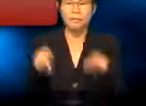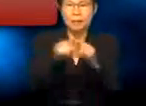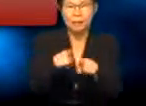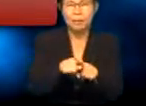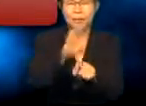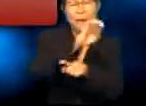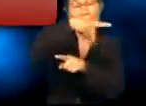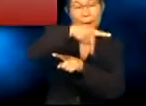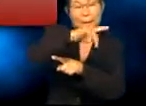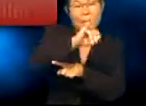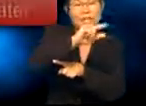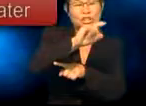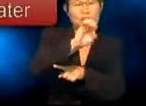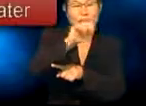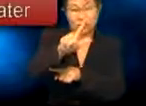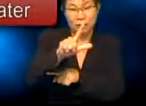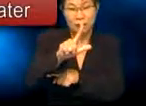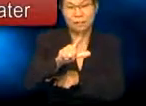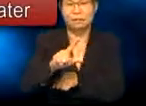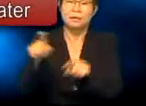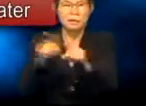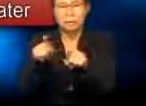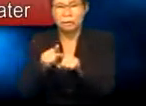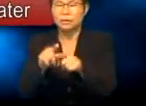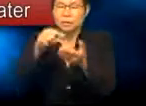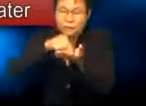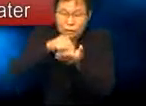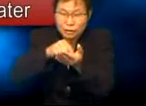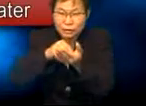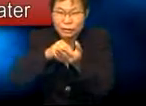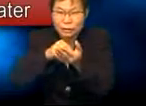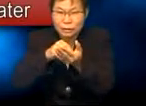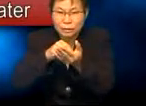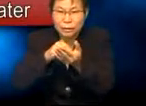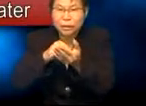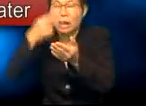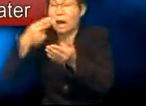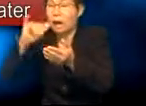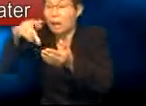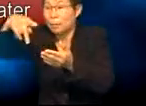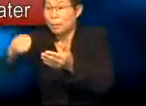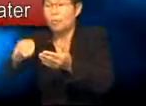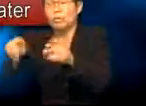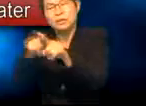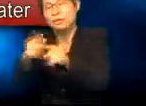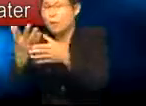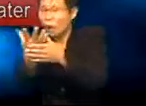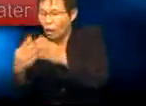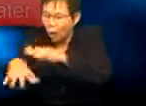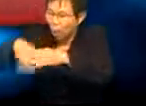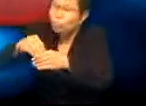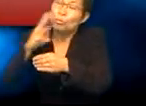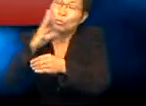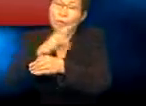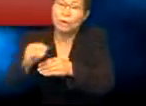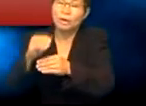Like apogeel germination, the seed that goes through hypogeel germination also absorbs water and